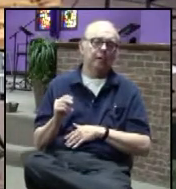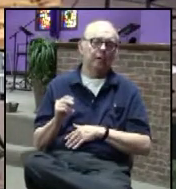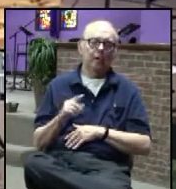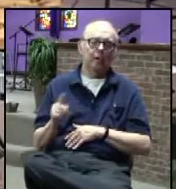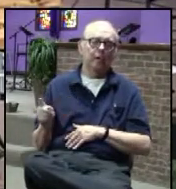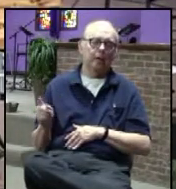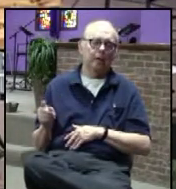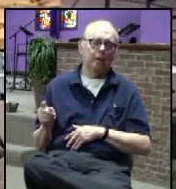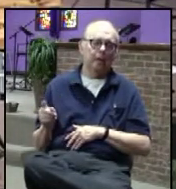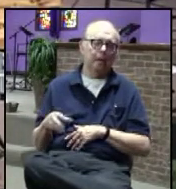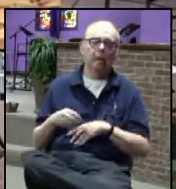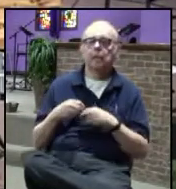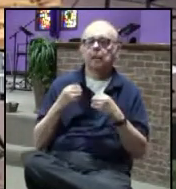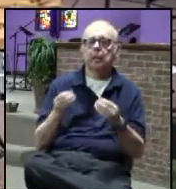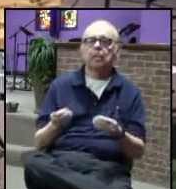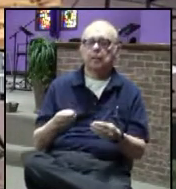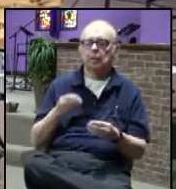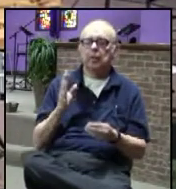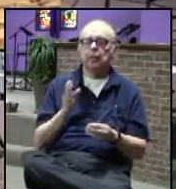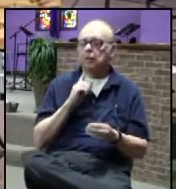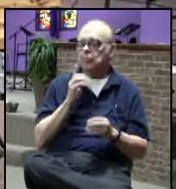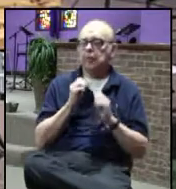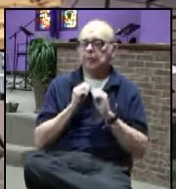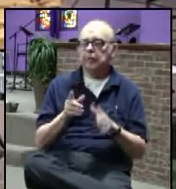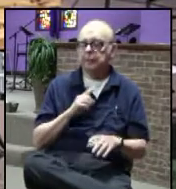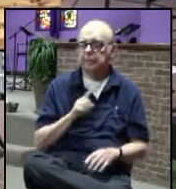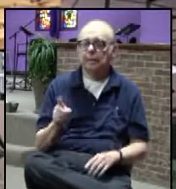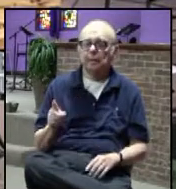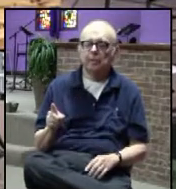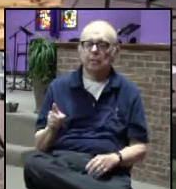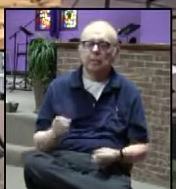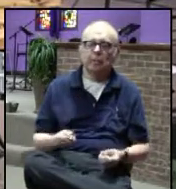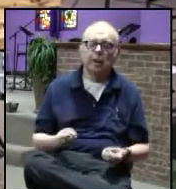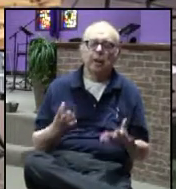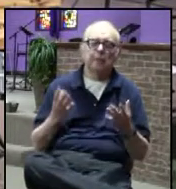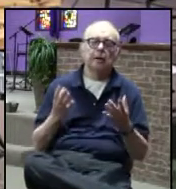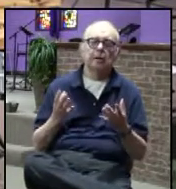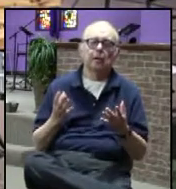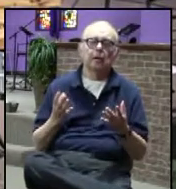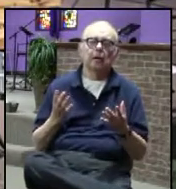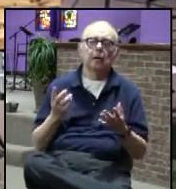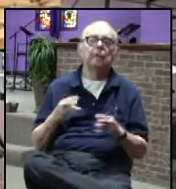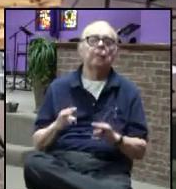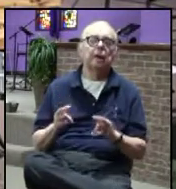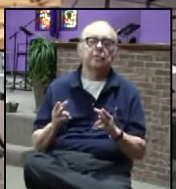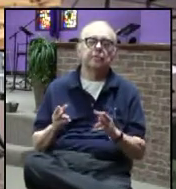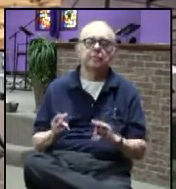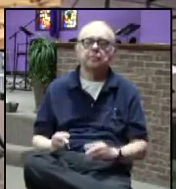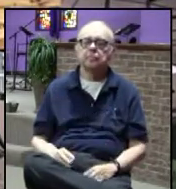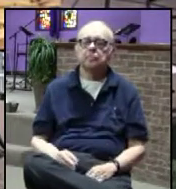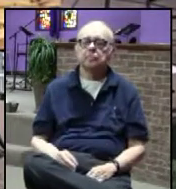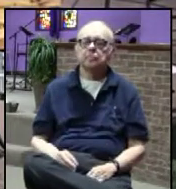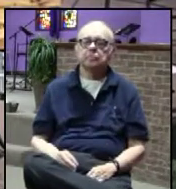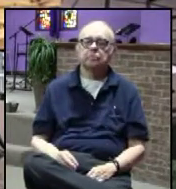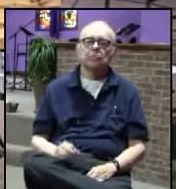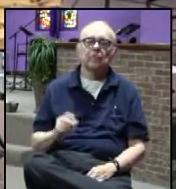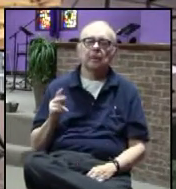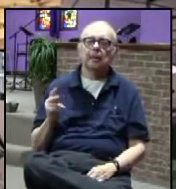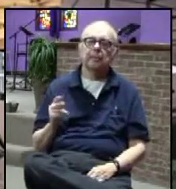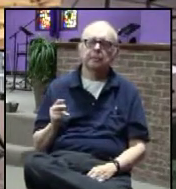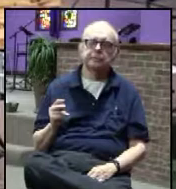They were giving, and God was blessing in multitudes of ways.